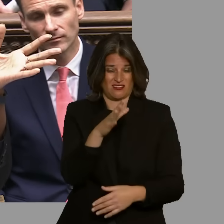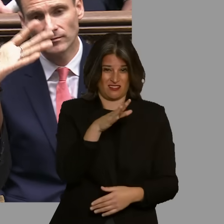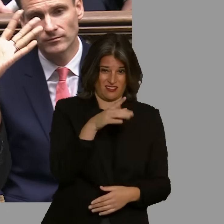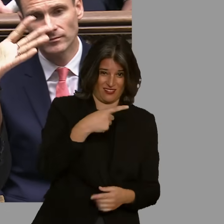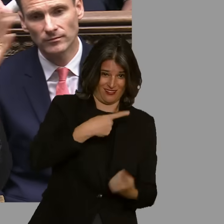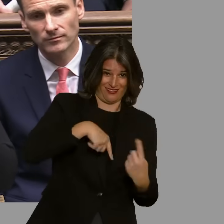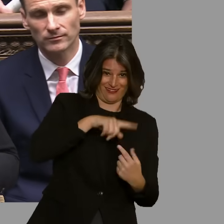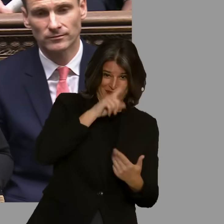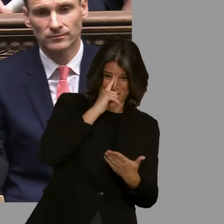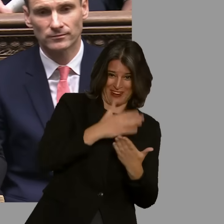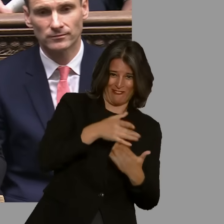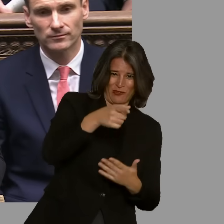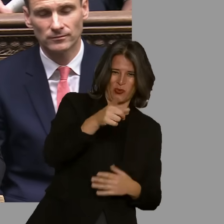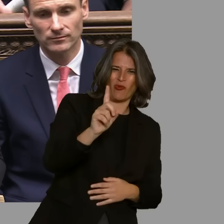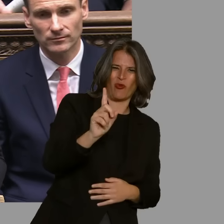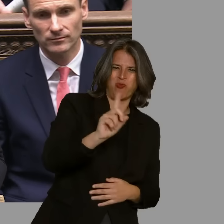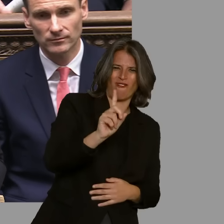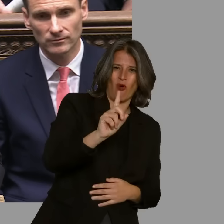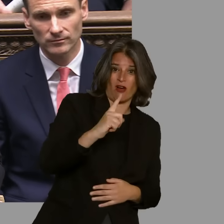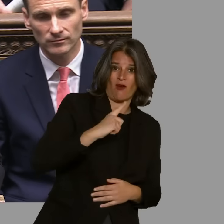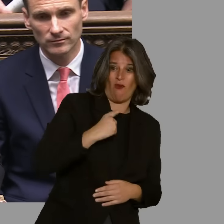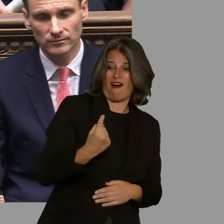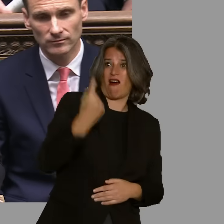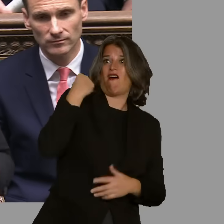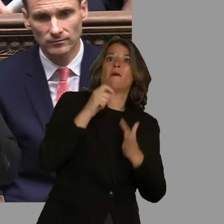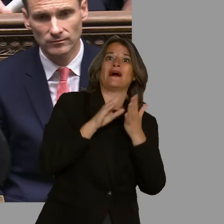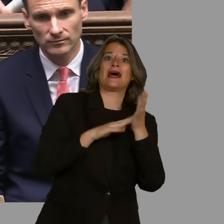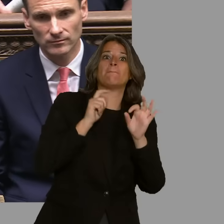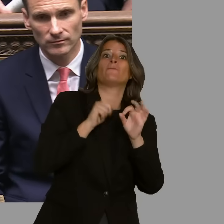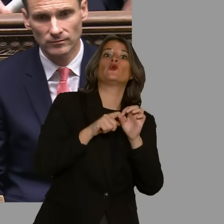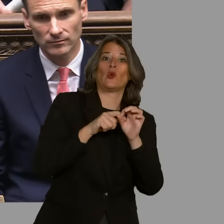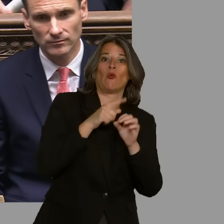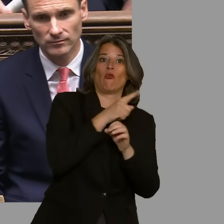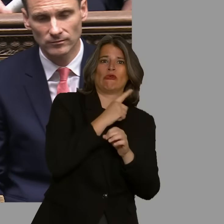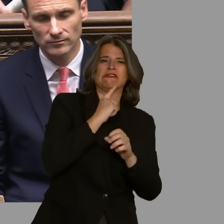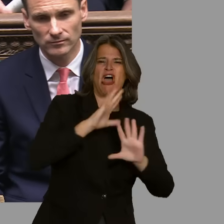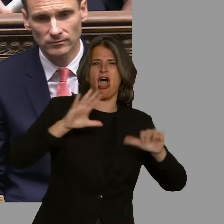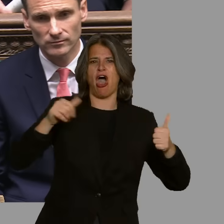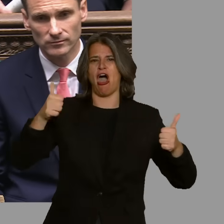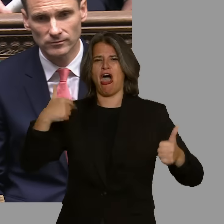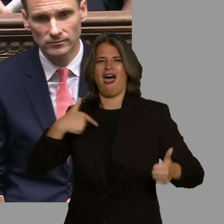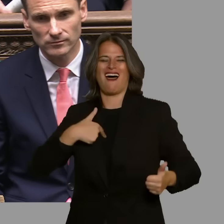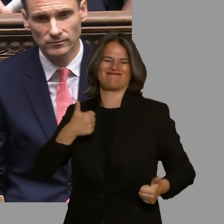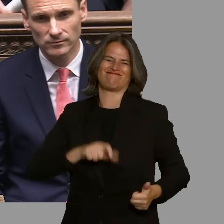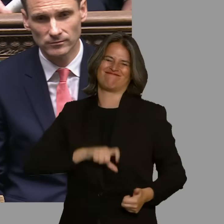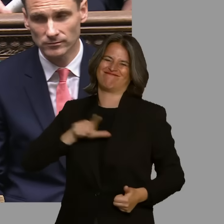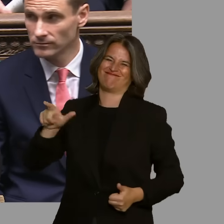trust a word he says. This all stinks of a cover-up. Given his statement earlier,